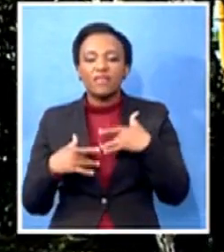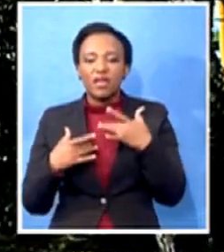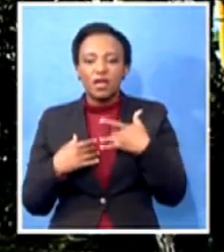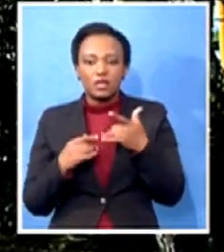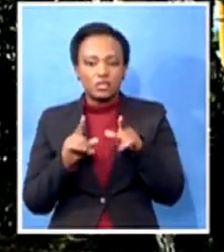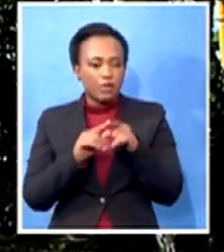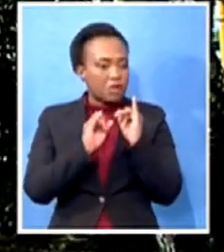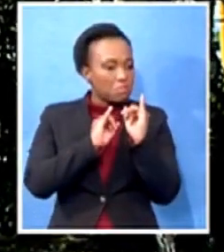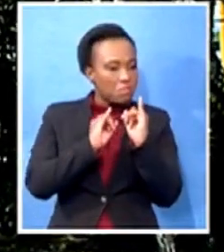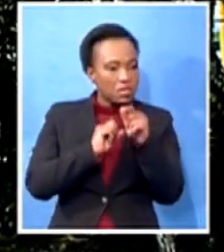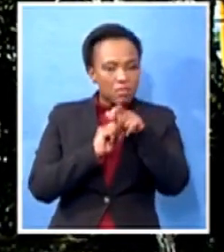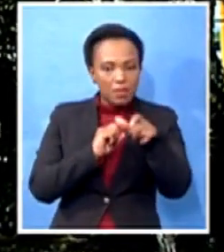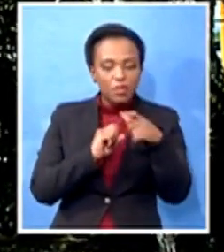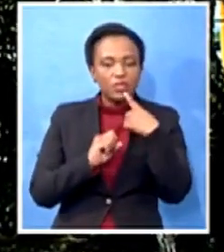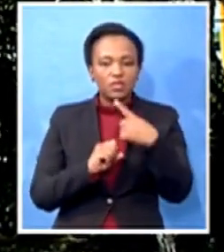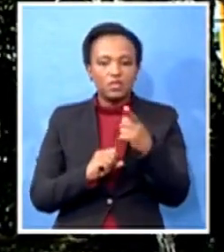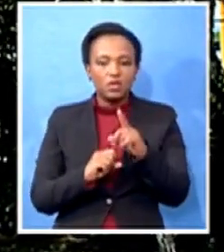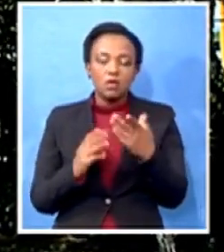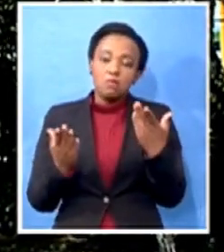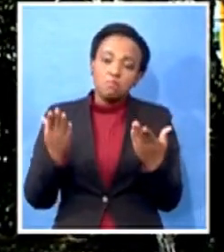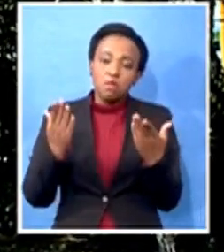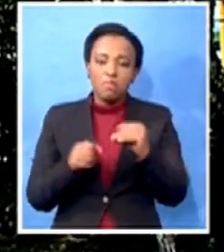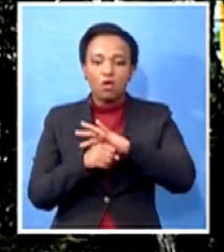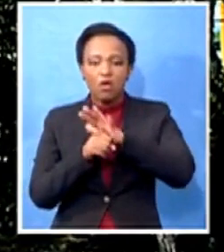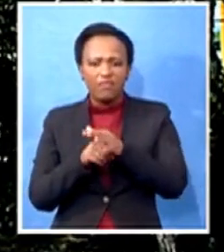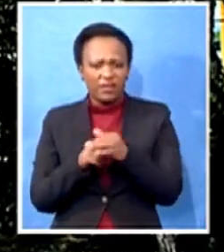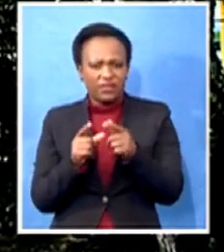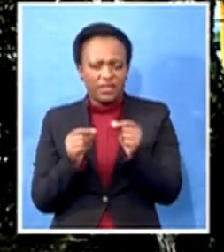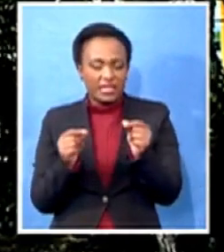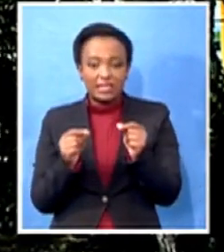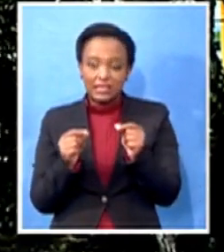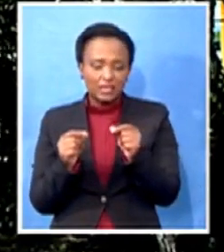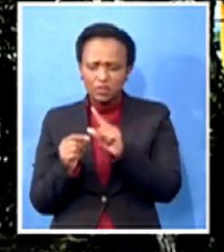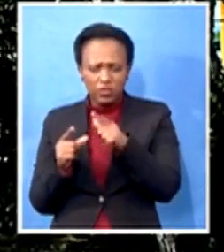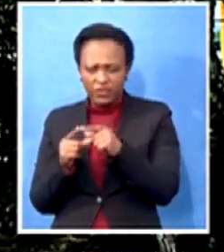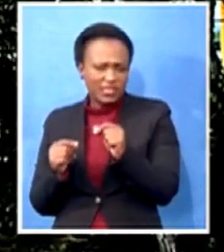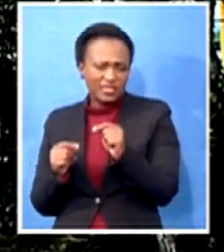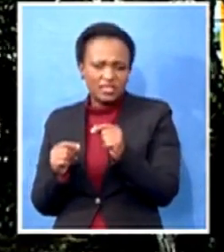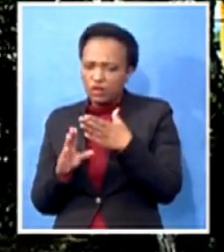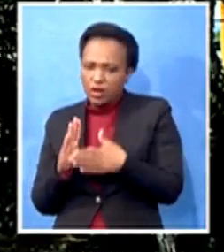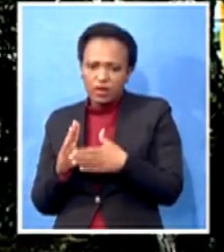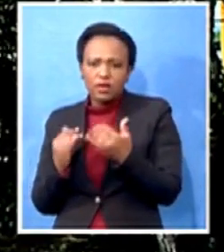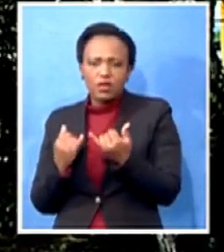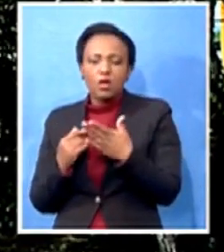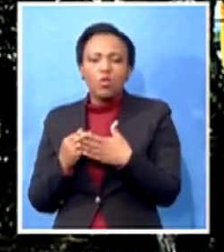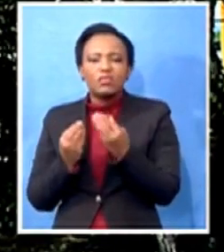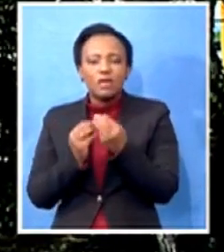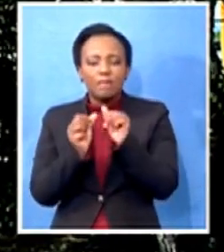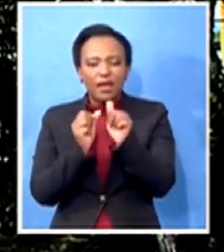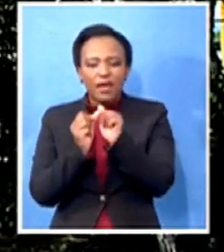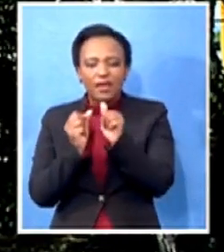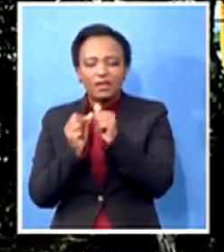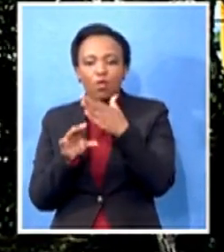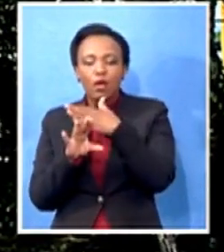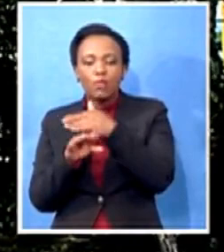perhaps COVID-19 is over, and it is not over, but because now things are seemingly a bit better, because at one time we were the third highest province, and right now